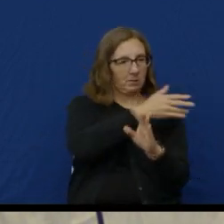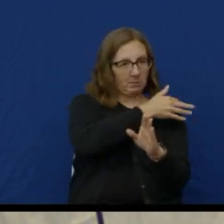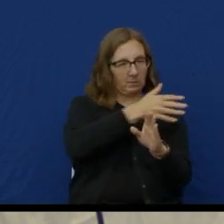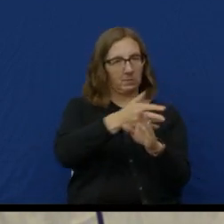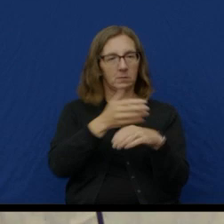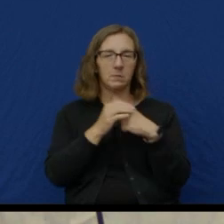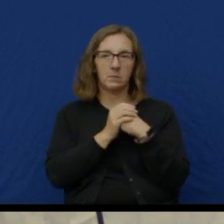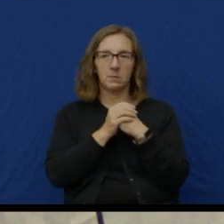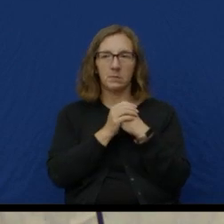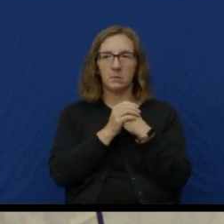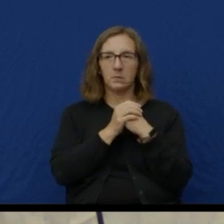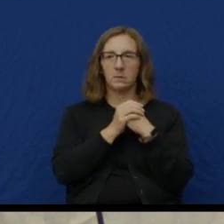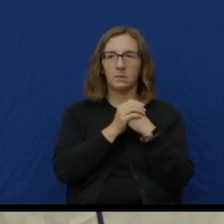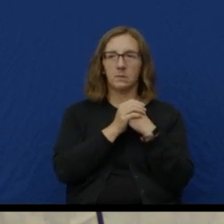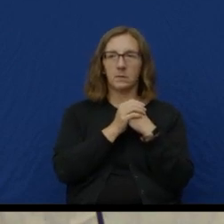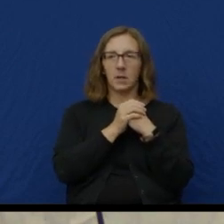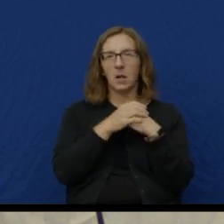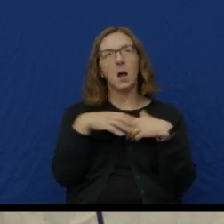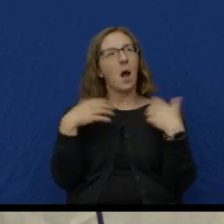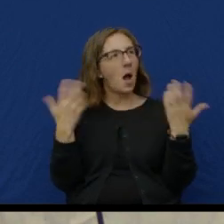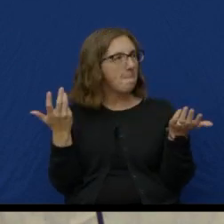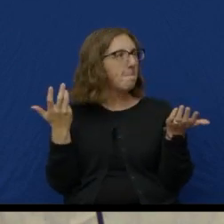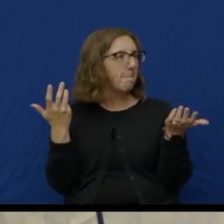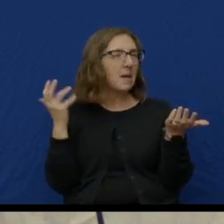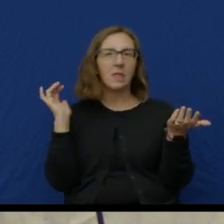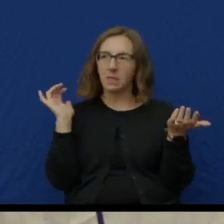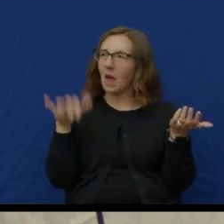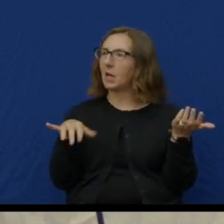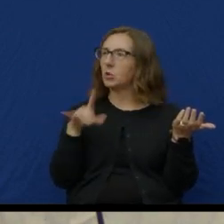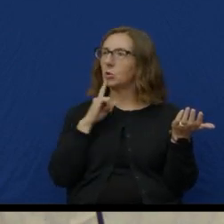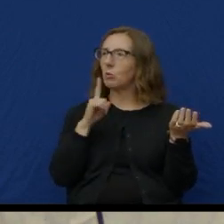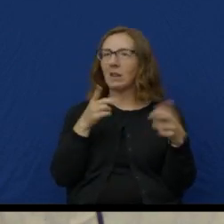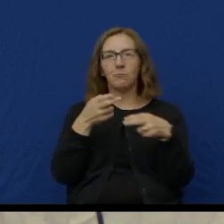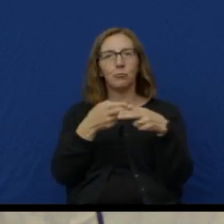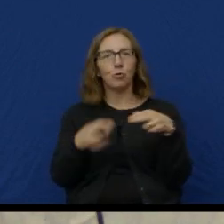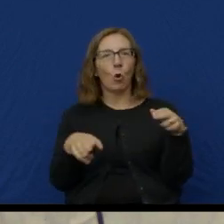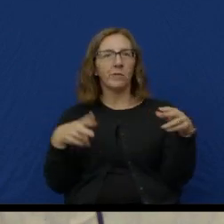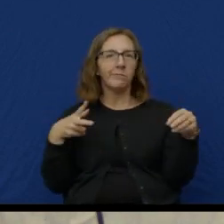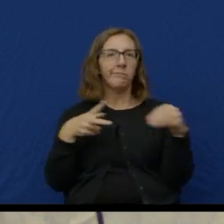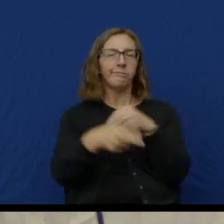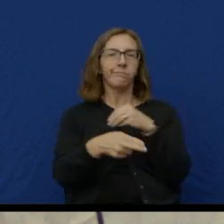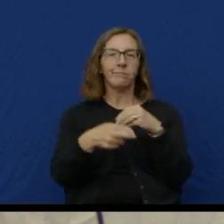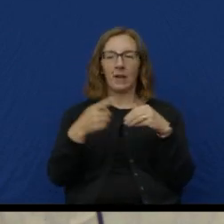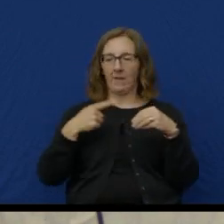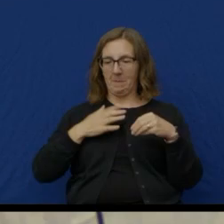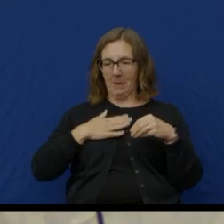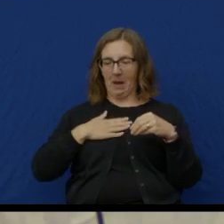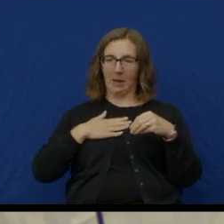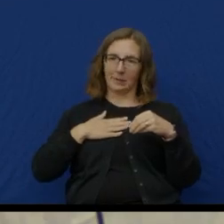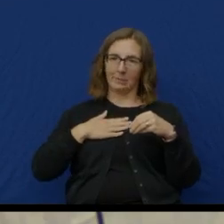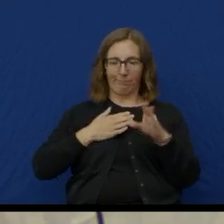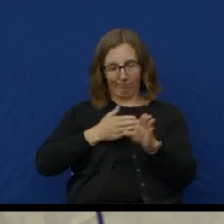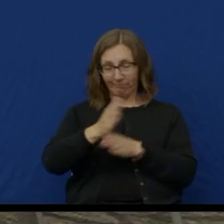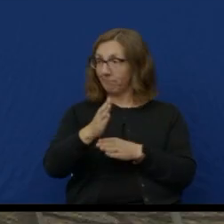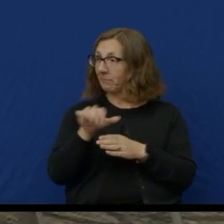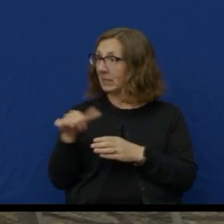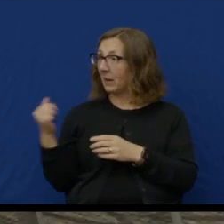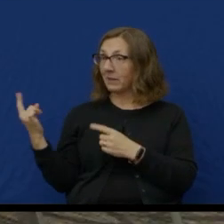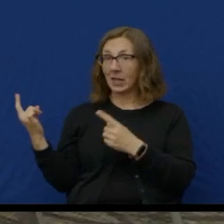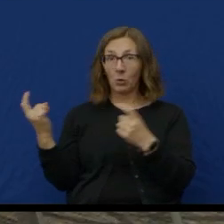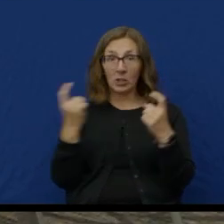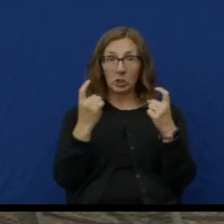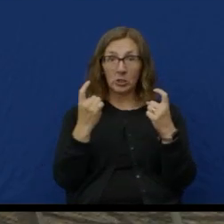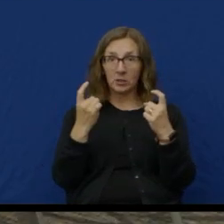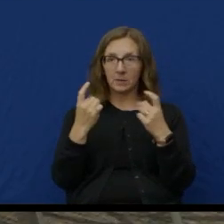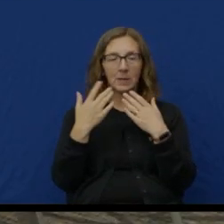many of these areas. So that's the really quick version of what's been happening. I'm happy to answer any questions.